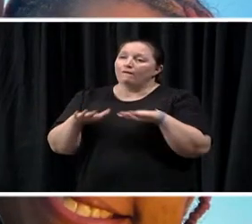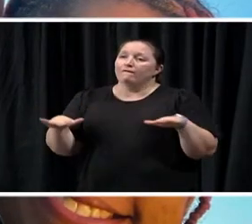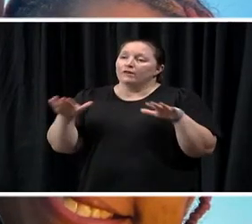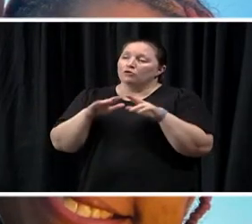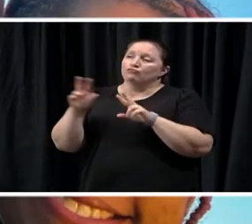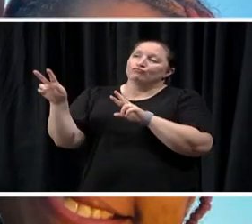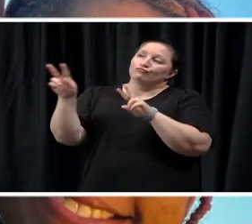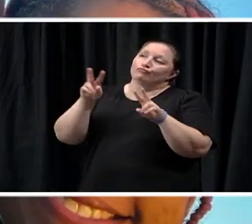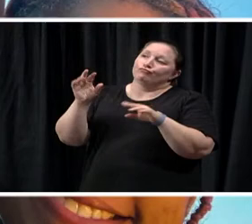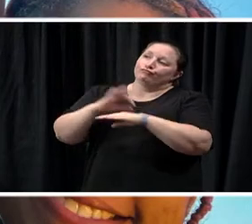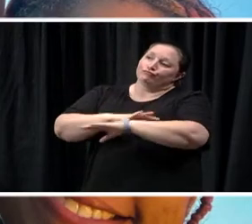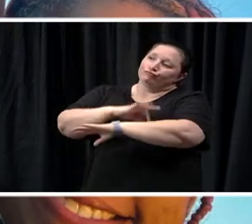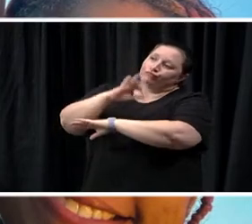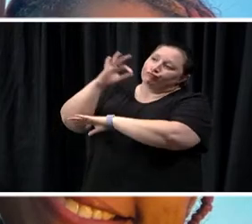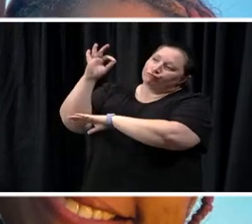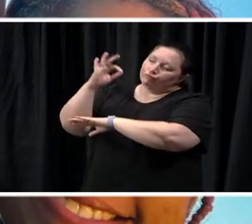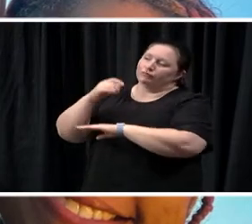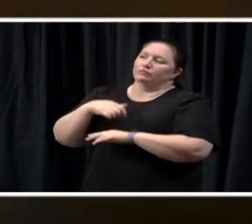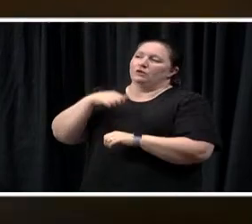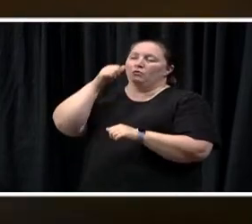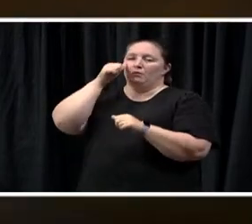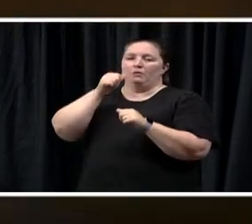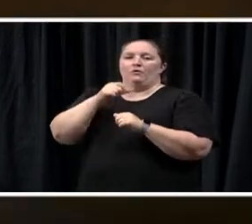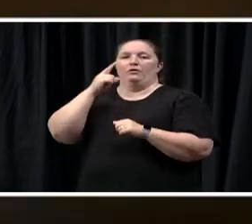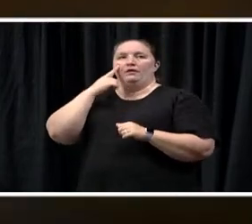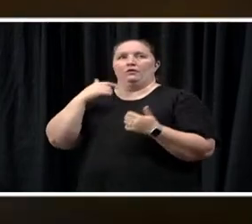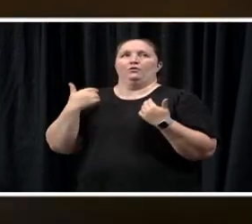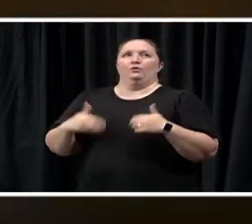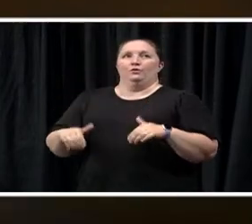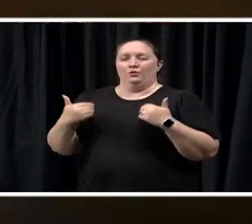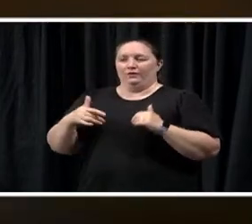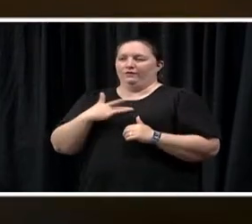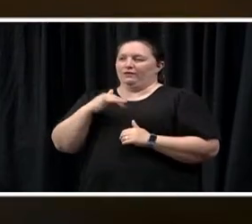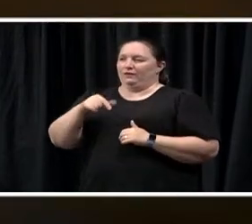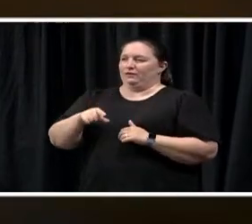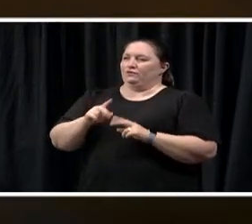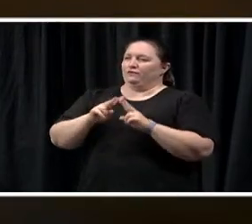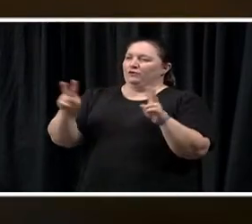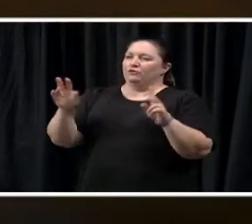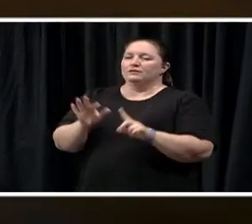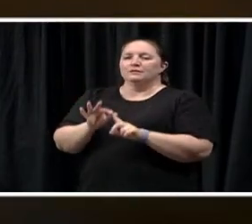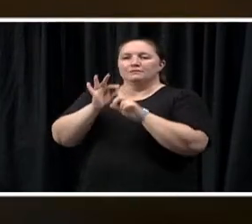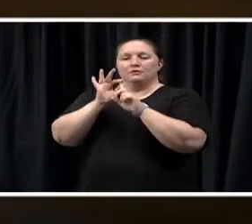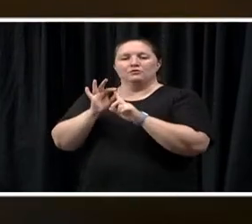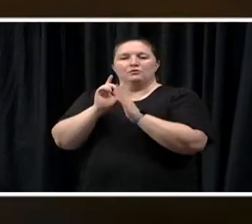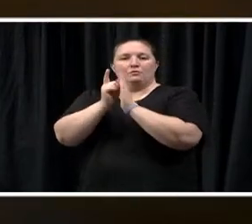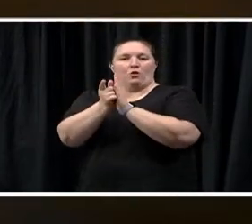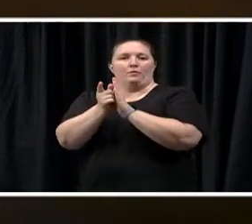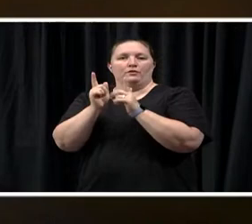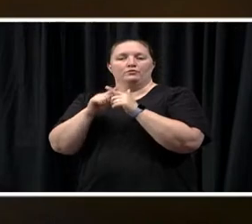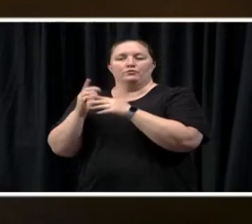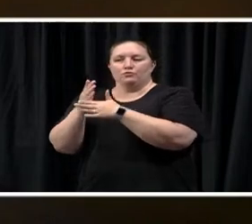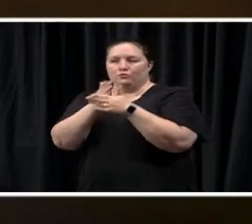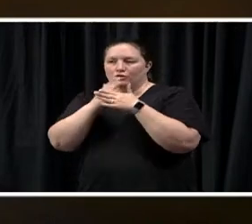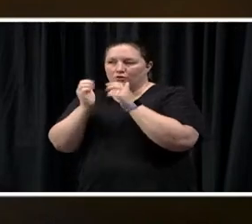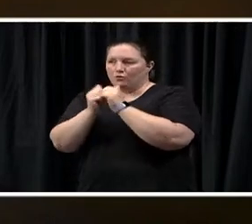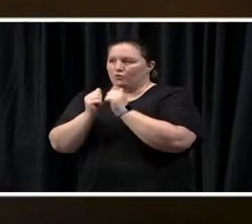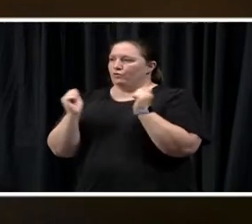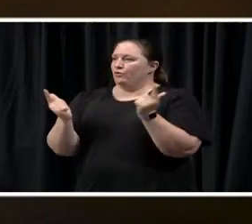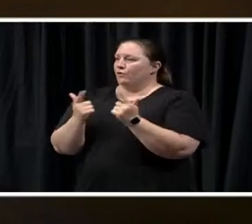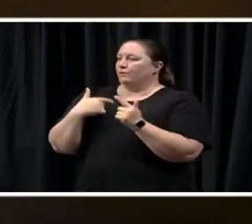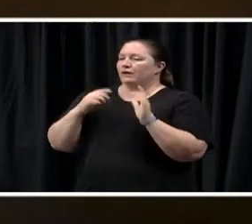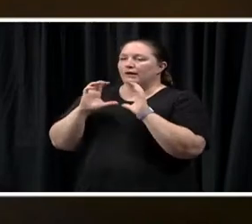together. And I just remember thinking, like, you know, it felt like a really special moment to just be able to share that with like the rest of